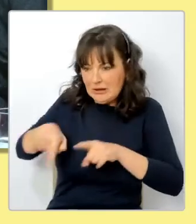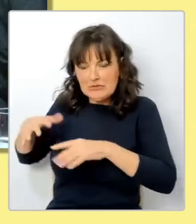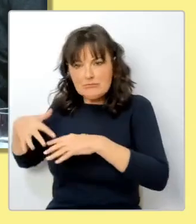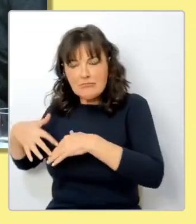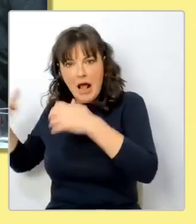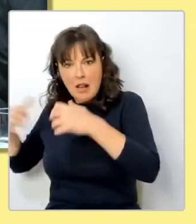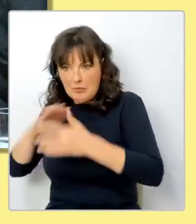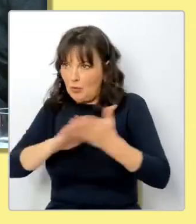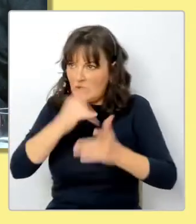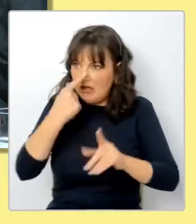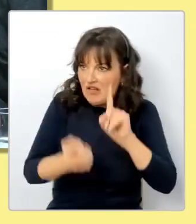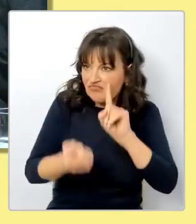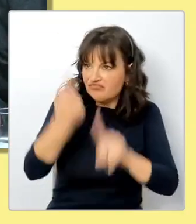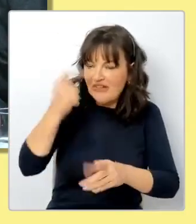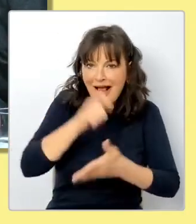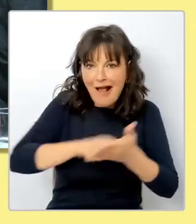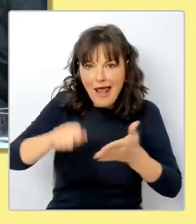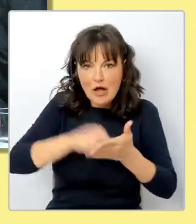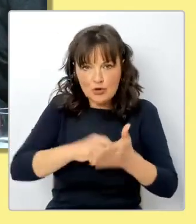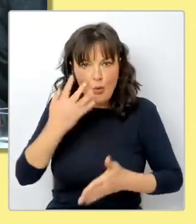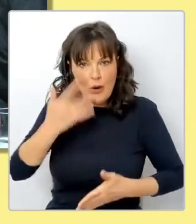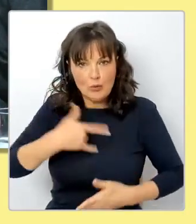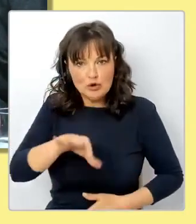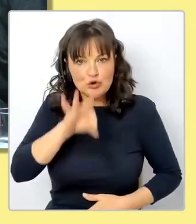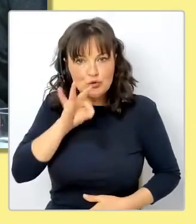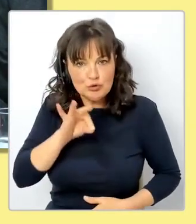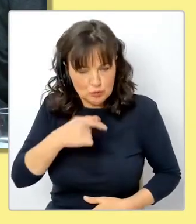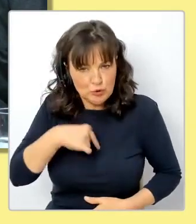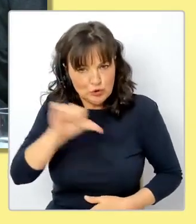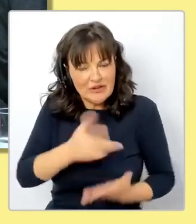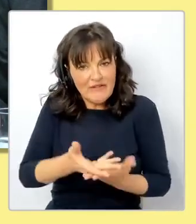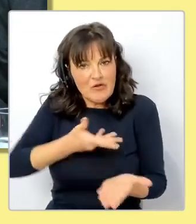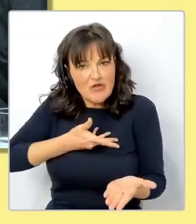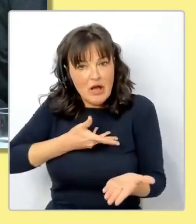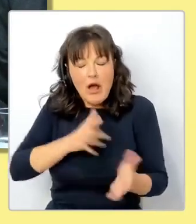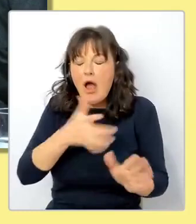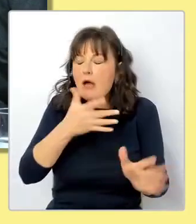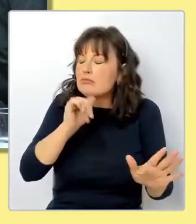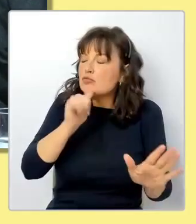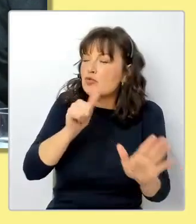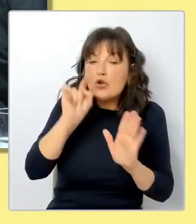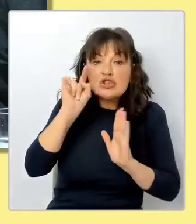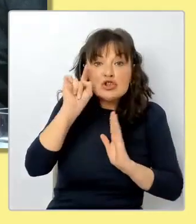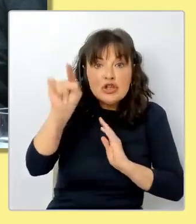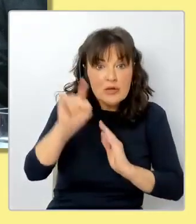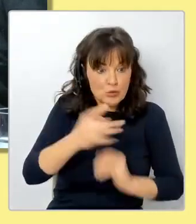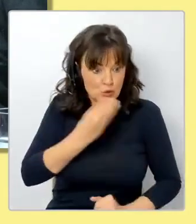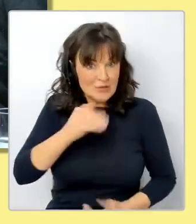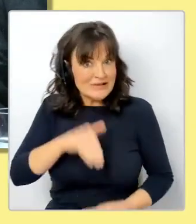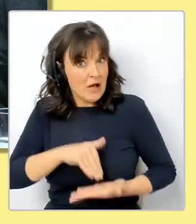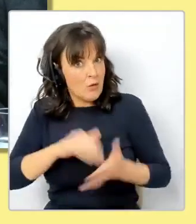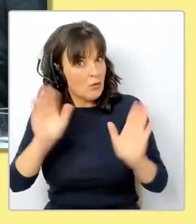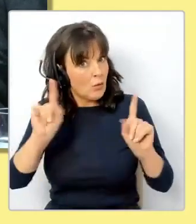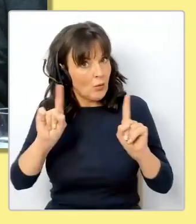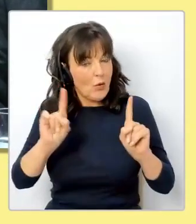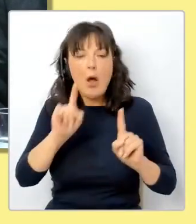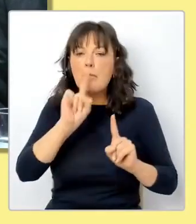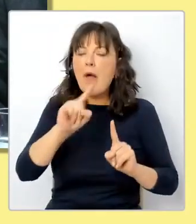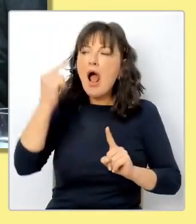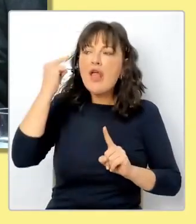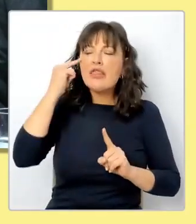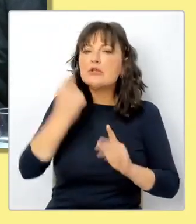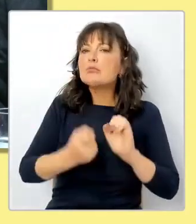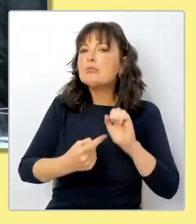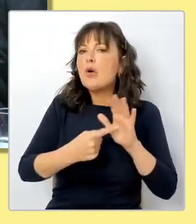election at the time of our choosing, should we want to do that. I'm not suggesting that we use it right now, but I think it's very important to have